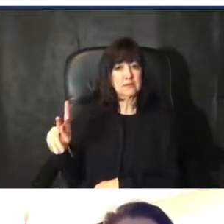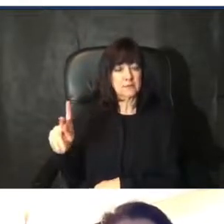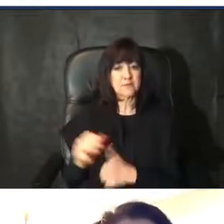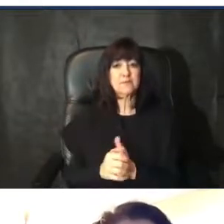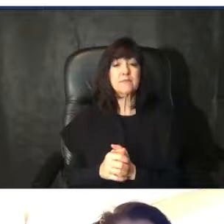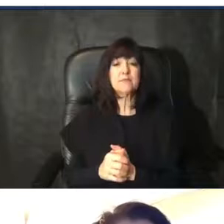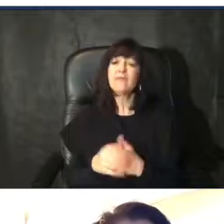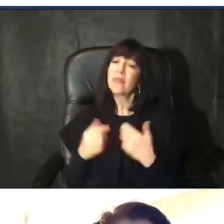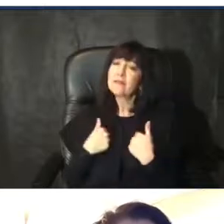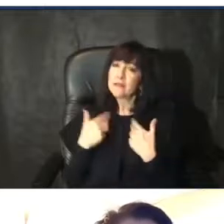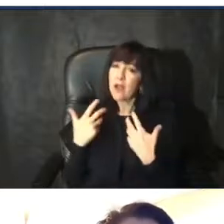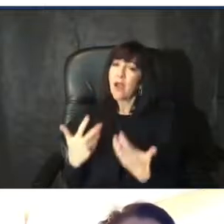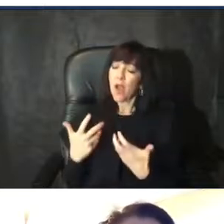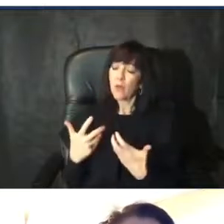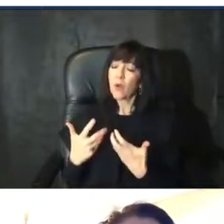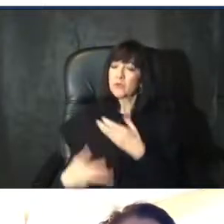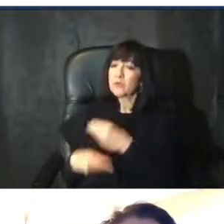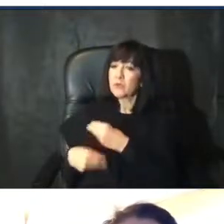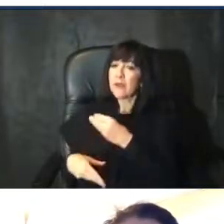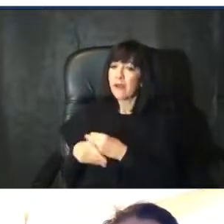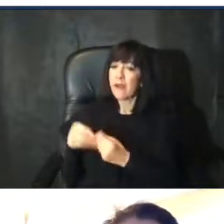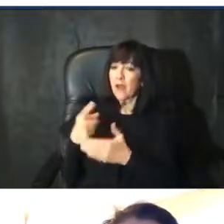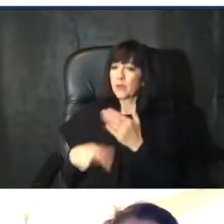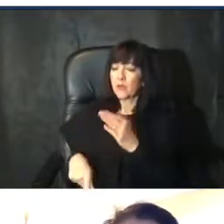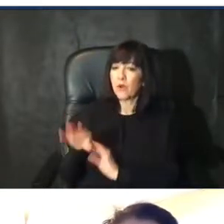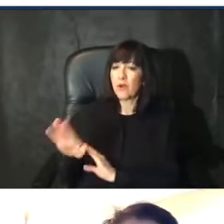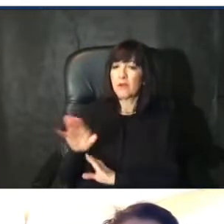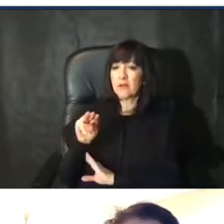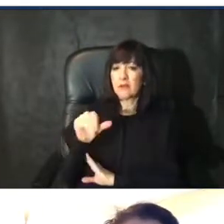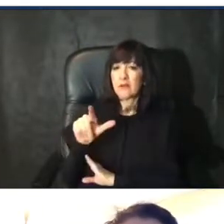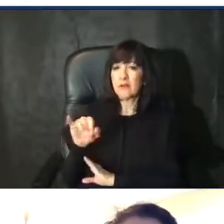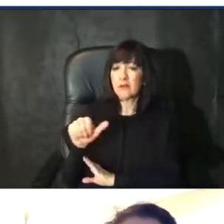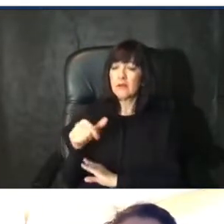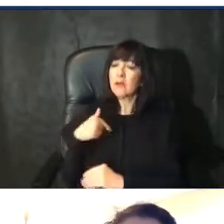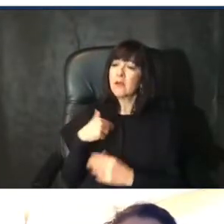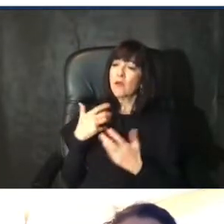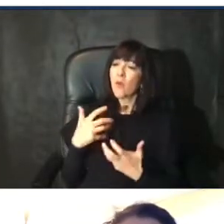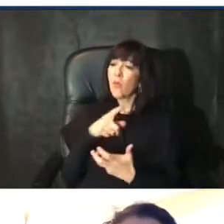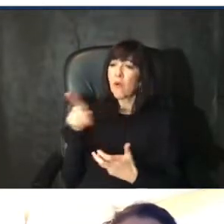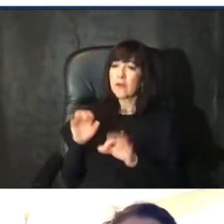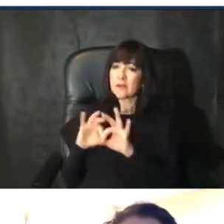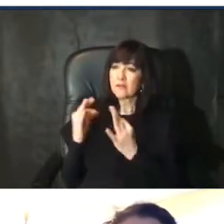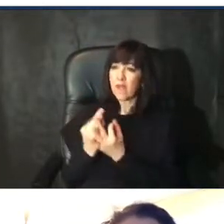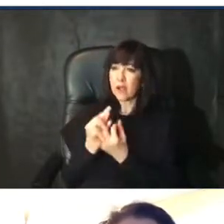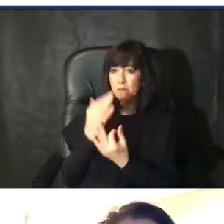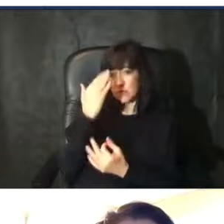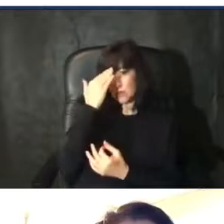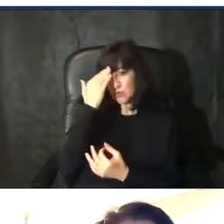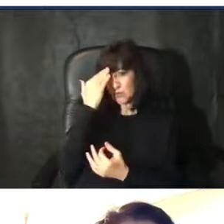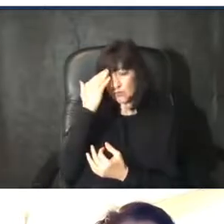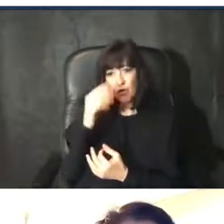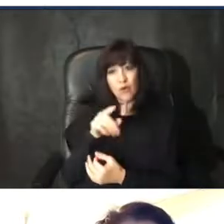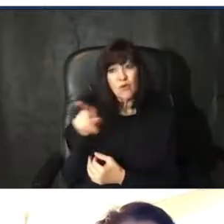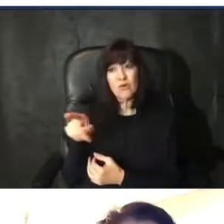go along with what you were just saying, and let families know that they're not alone. So a lot of the concerns that